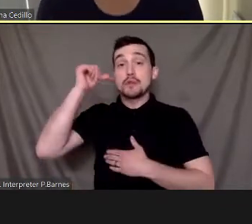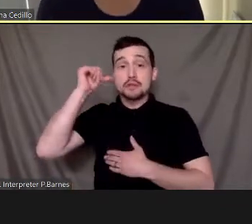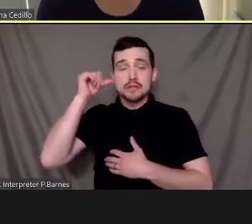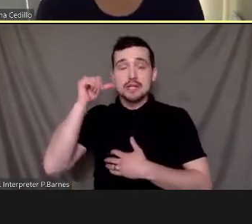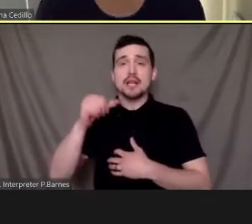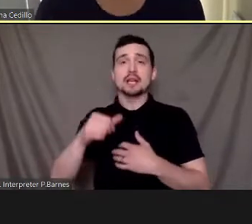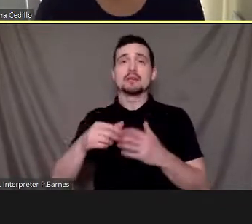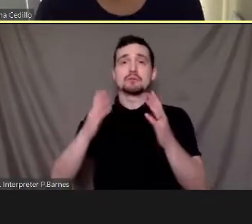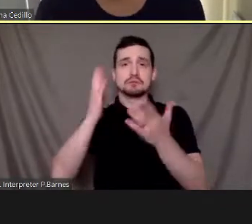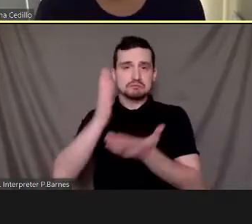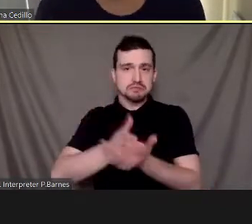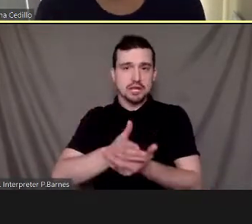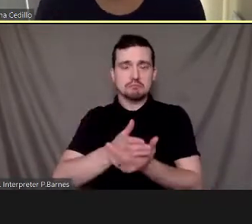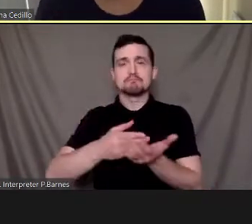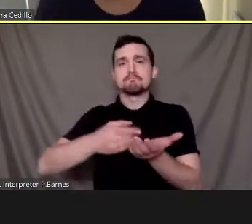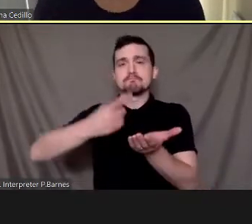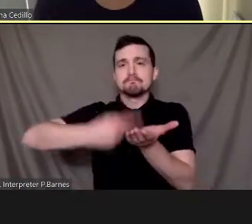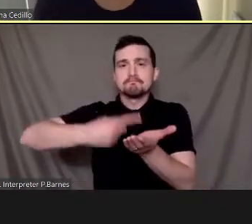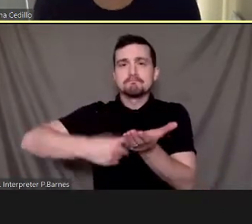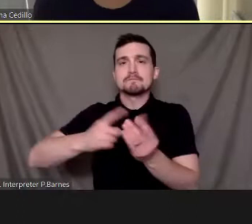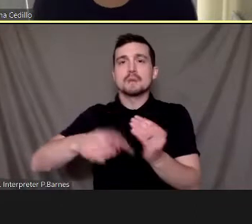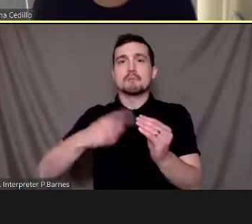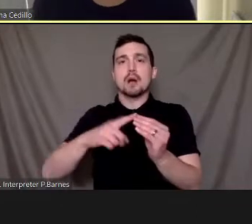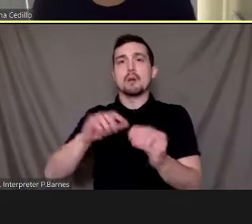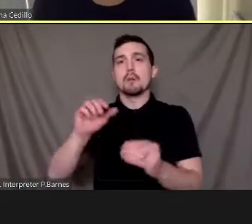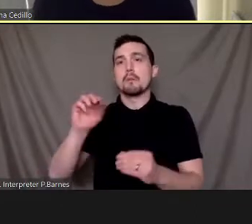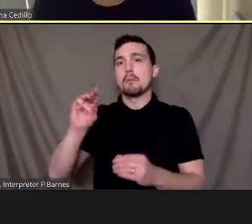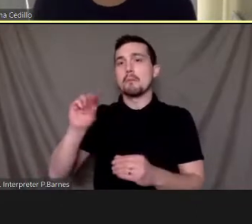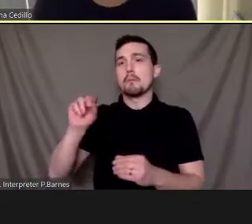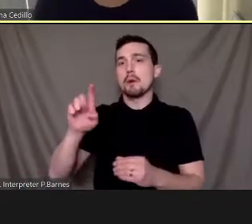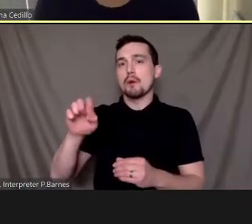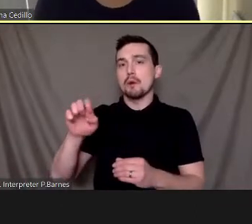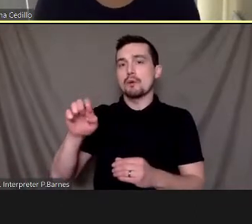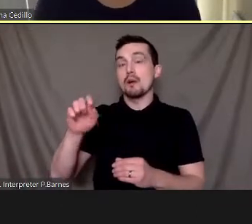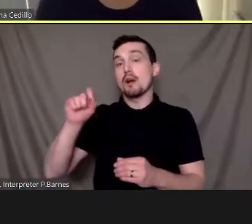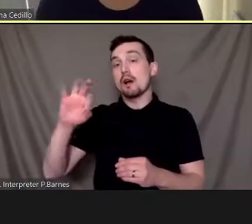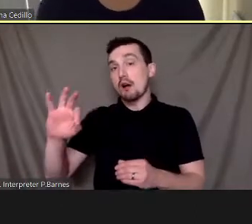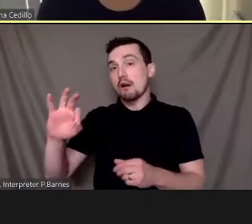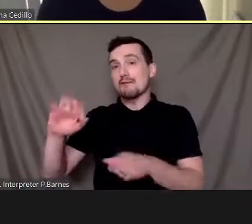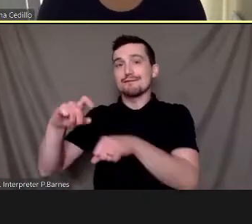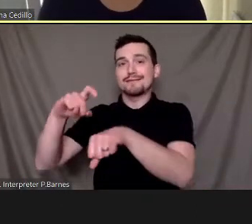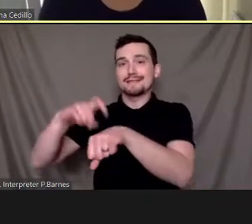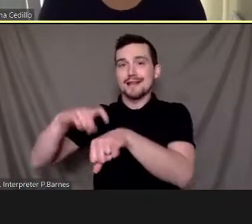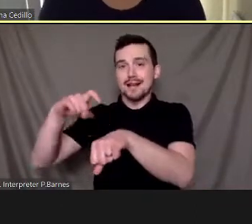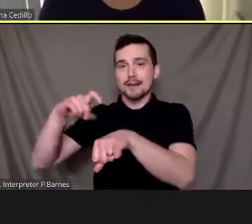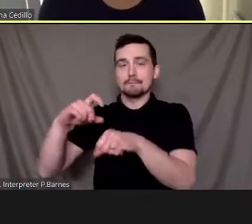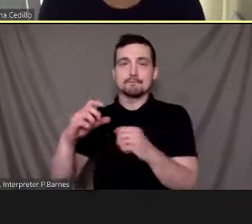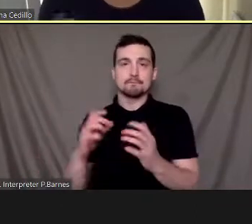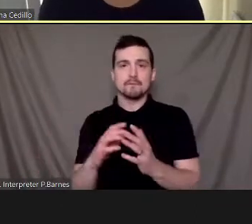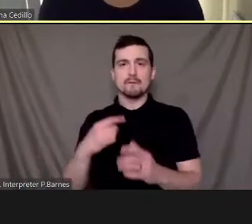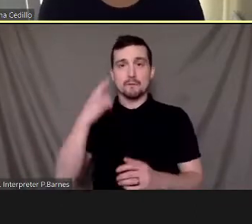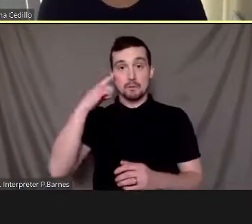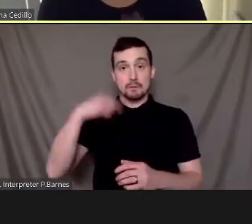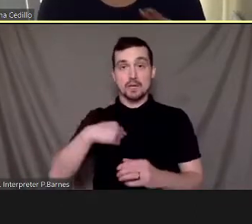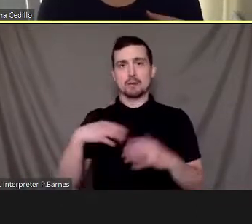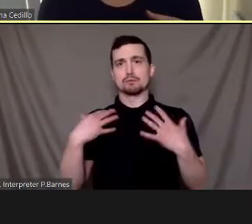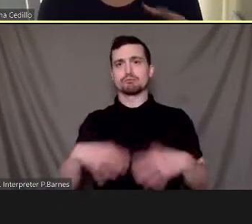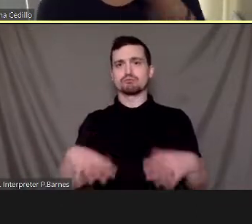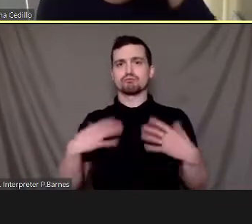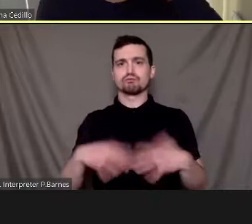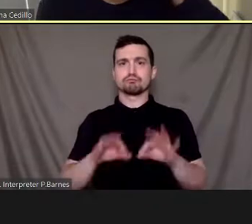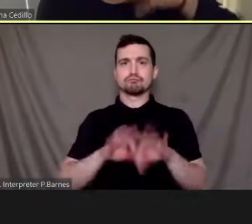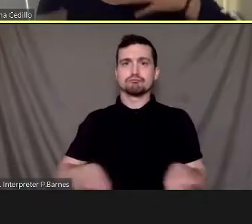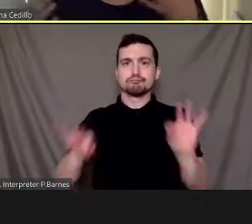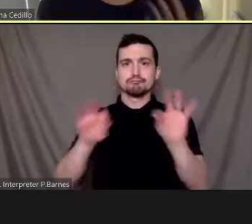thinking through other modes of time. And for me, this is really important because a lot of the